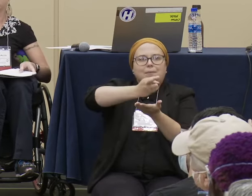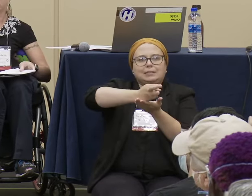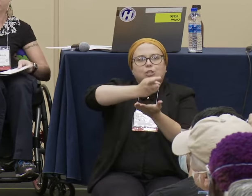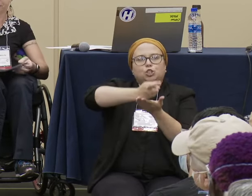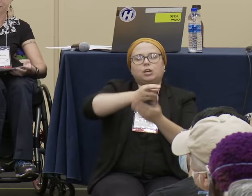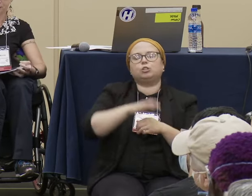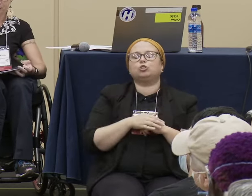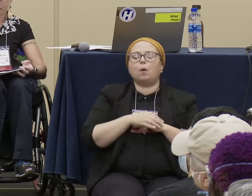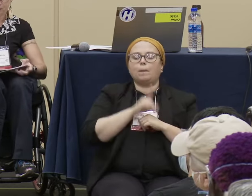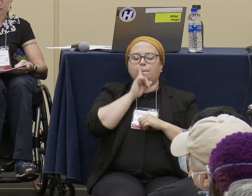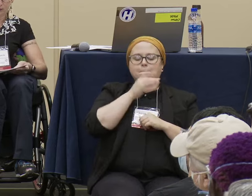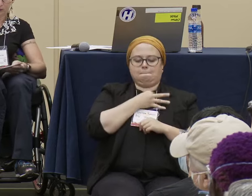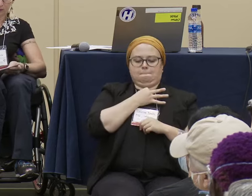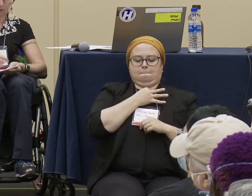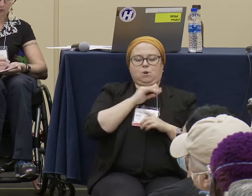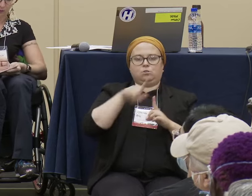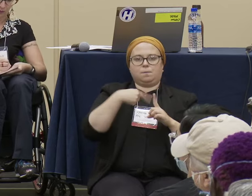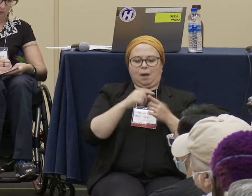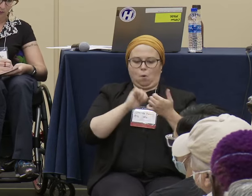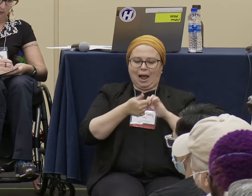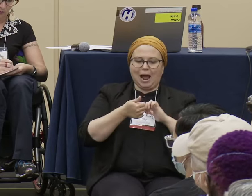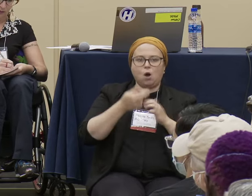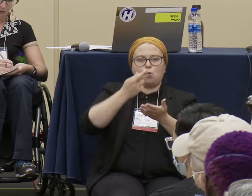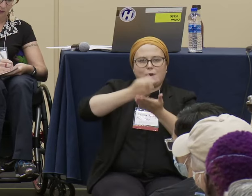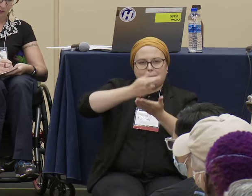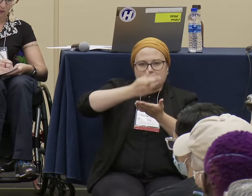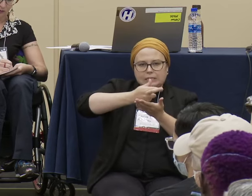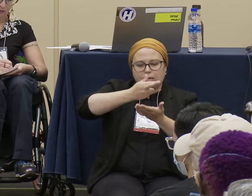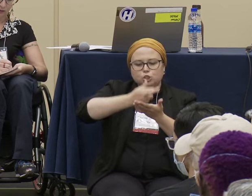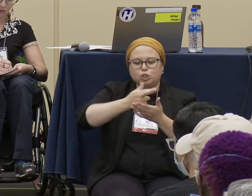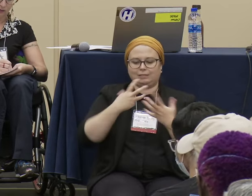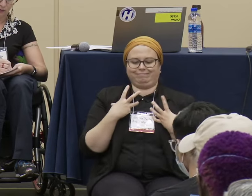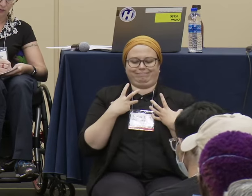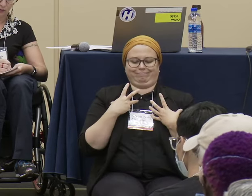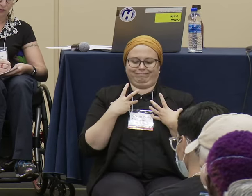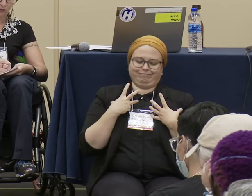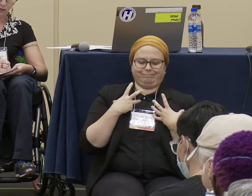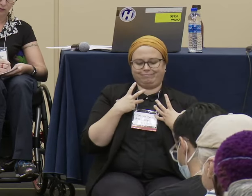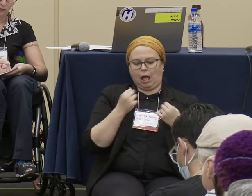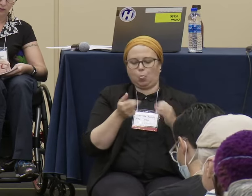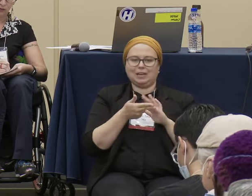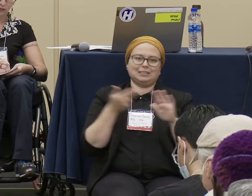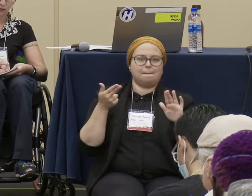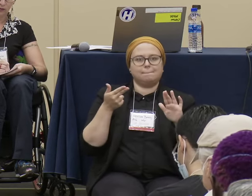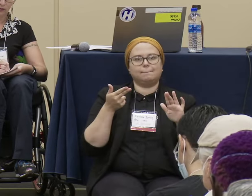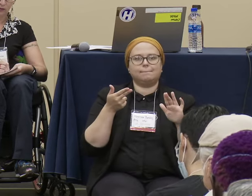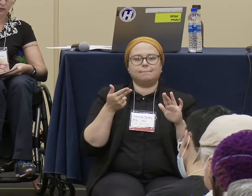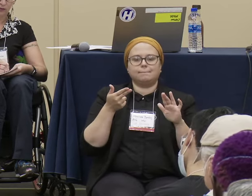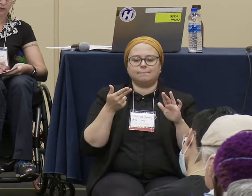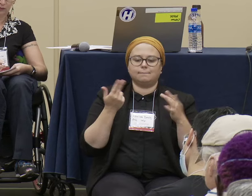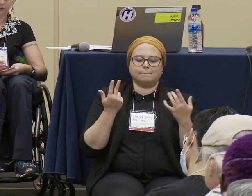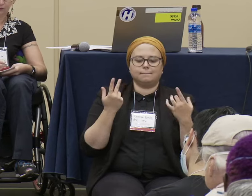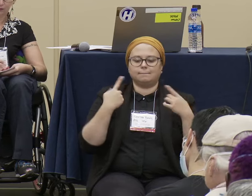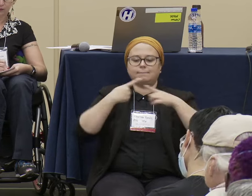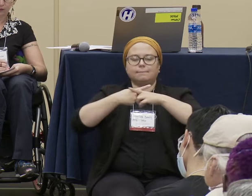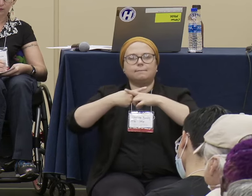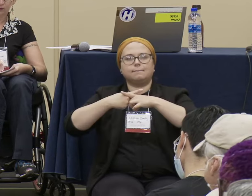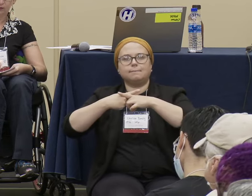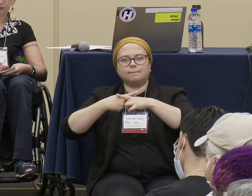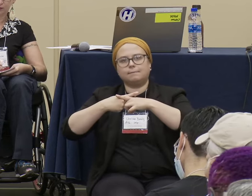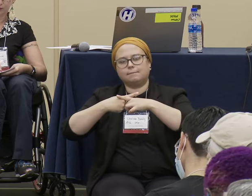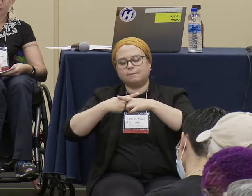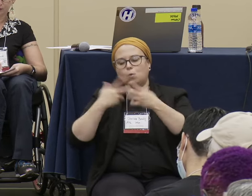curious about the ways that rehabilitation and sort of healthism like begin to intersect with what we see